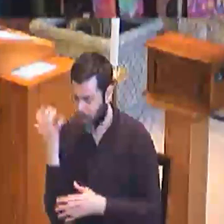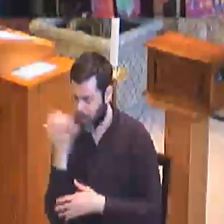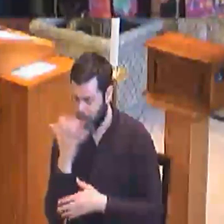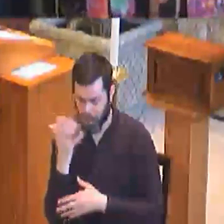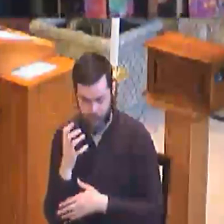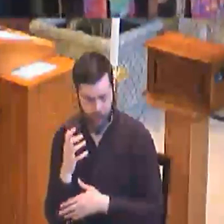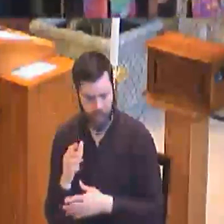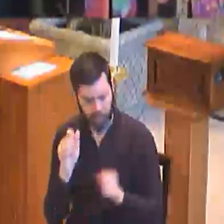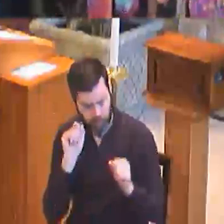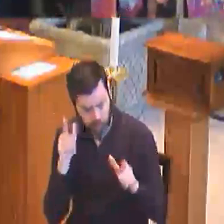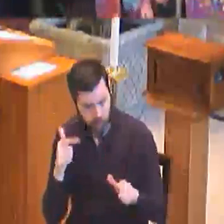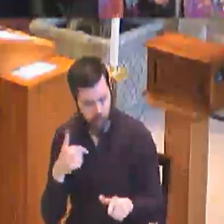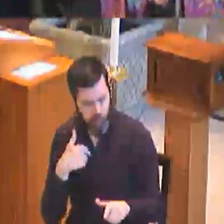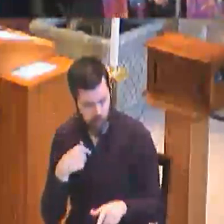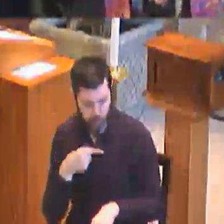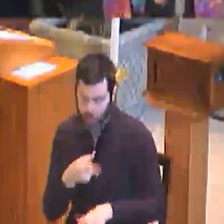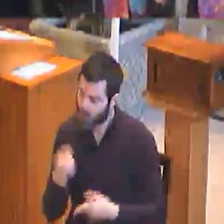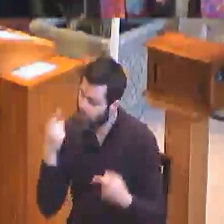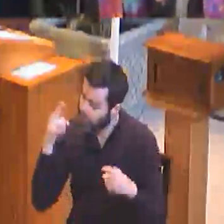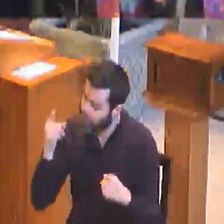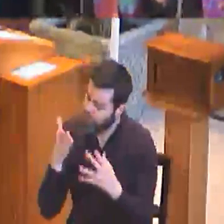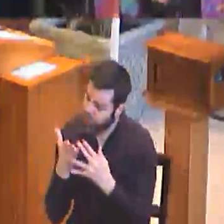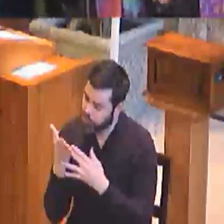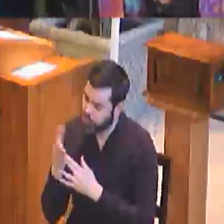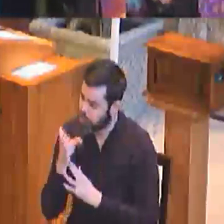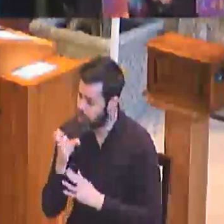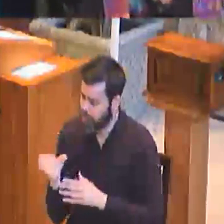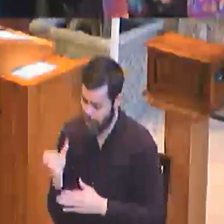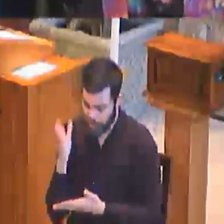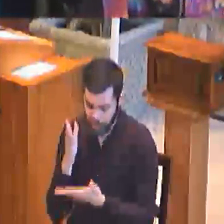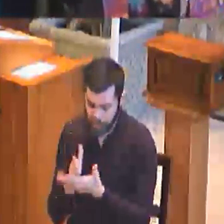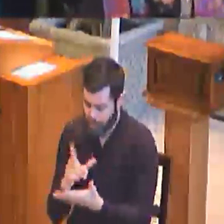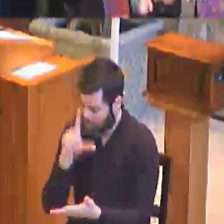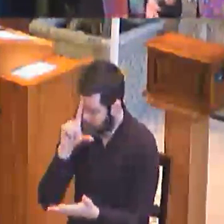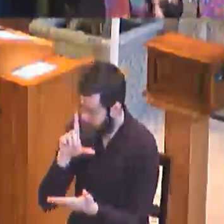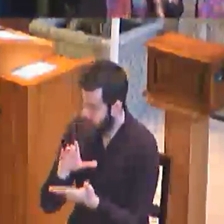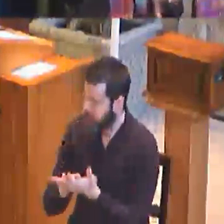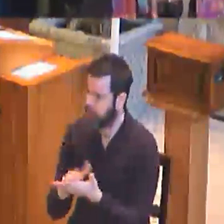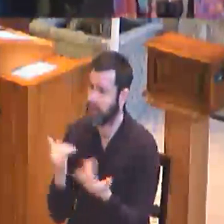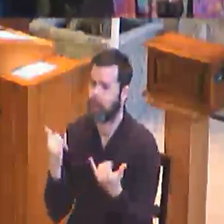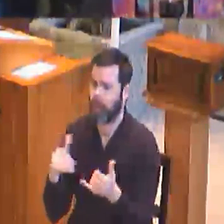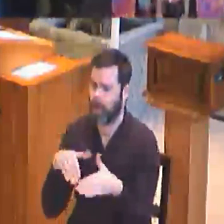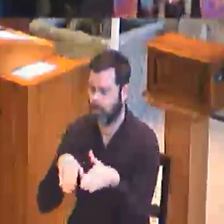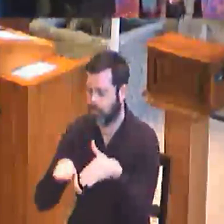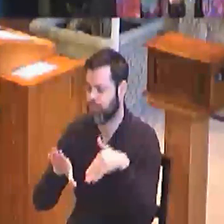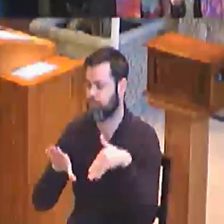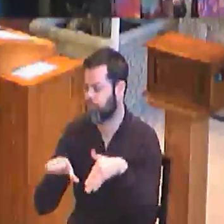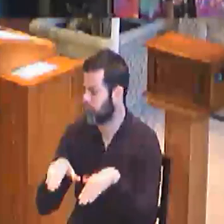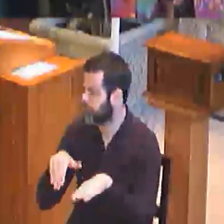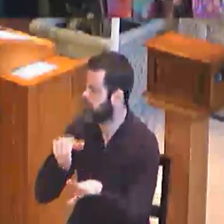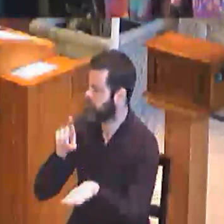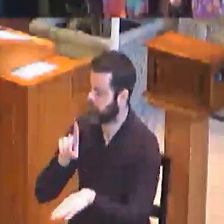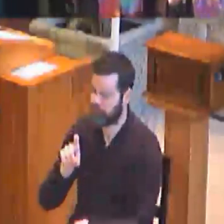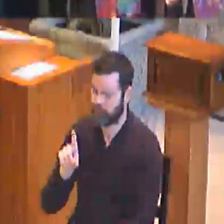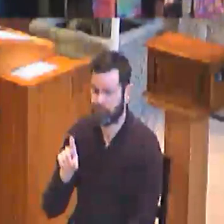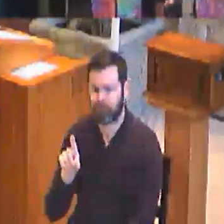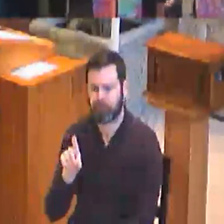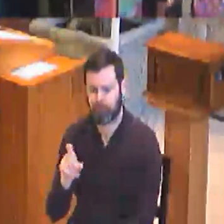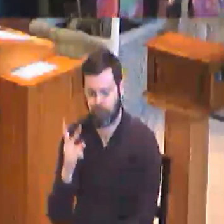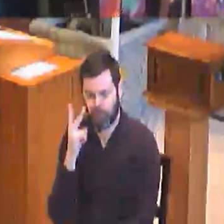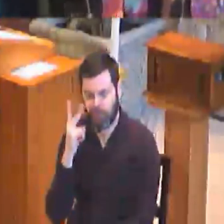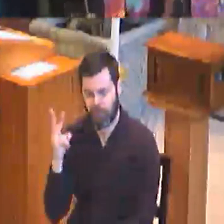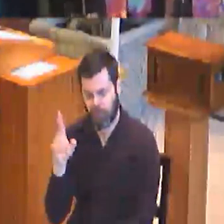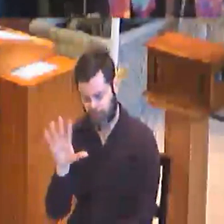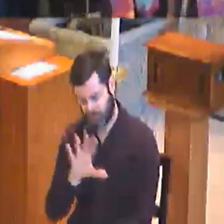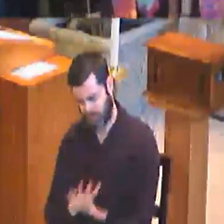Some way, somehow, you made it. You never stopped. Stop believing. Now you're walking. Now you're walking in your healing. Everything ain't perfect.